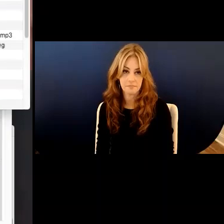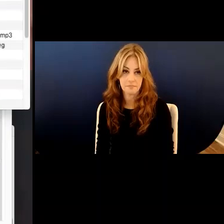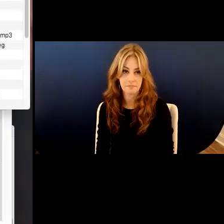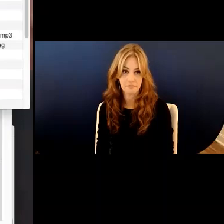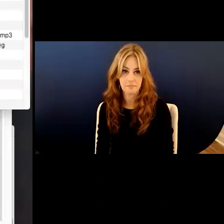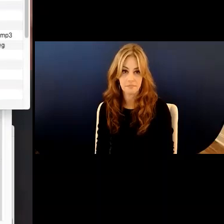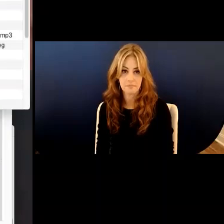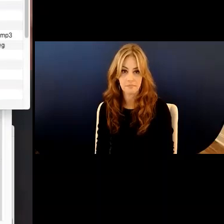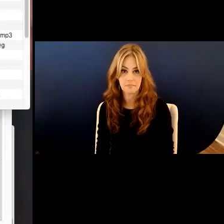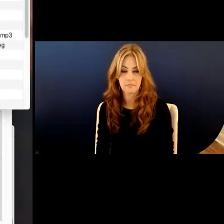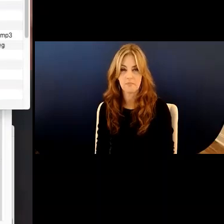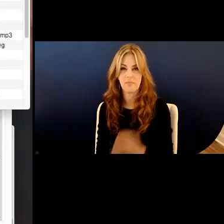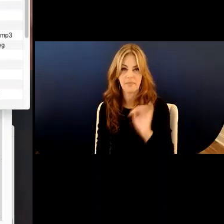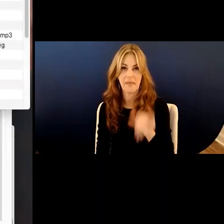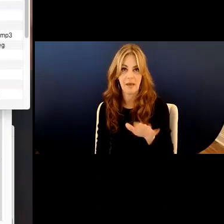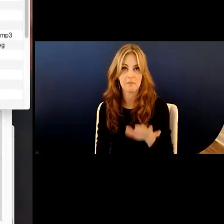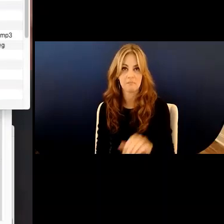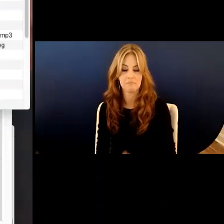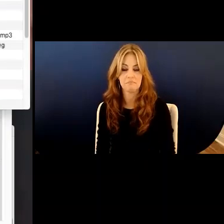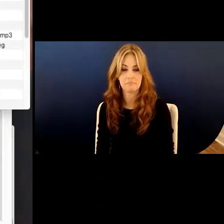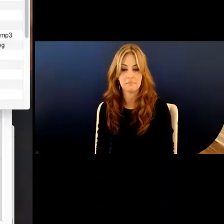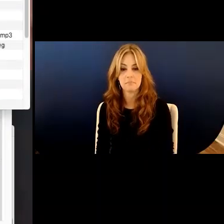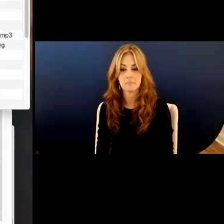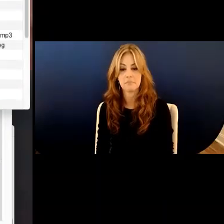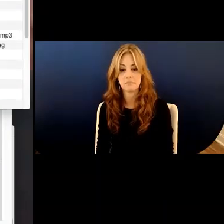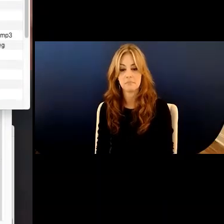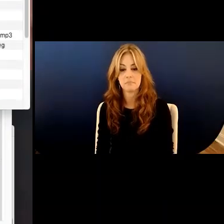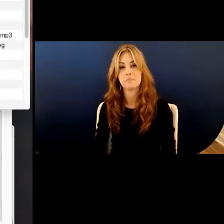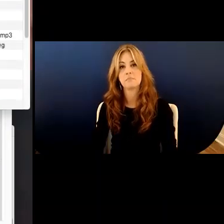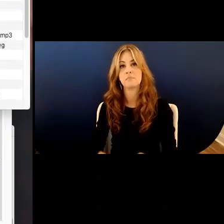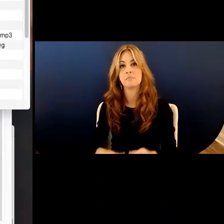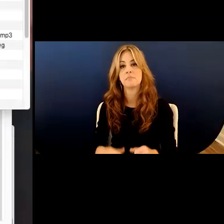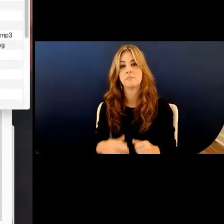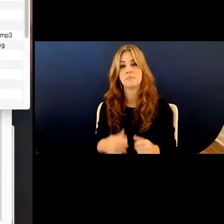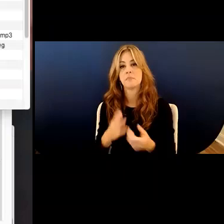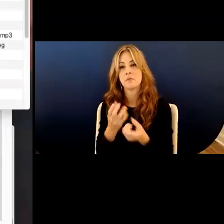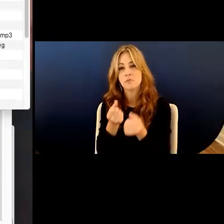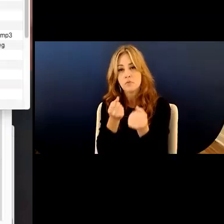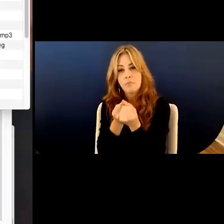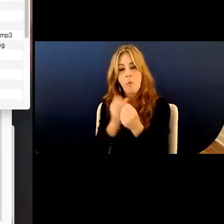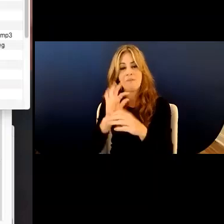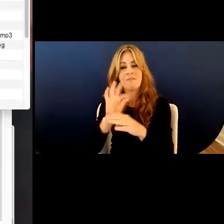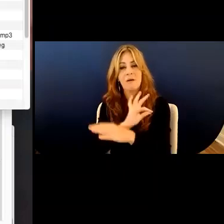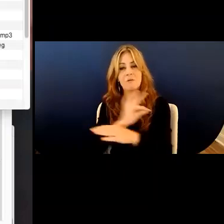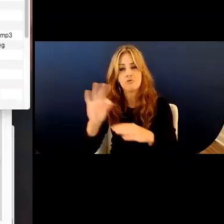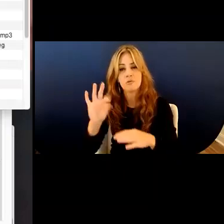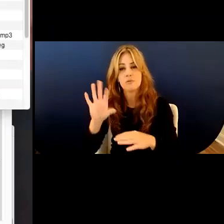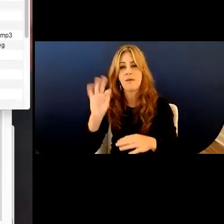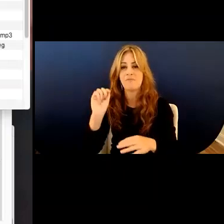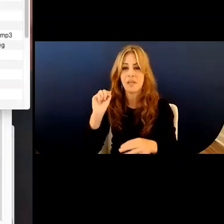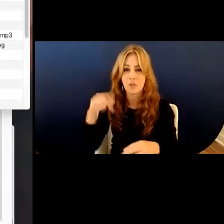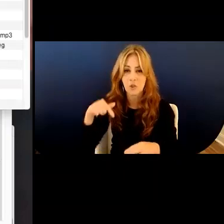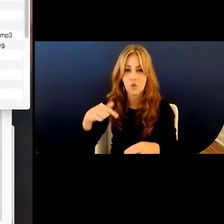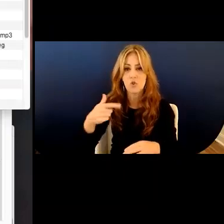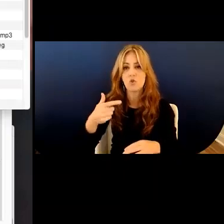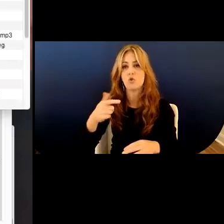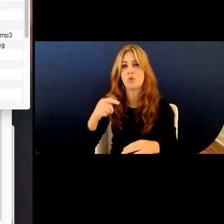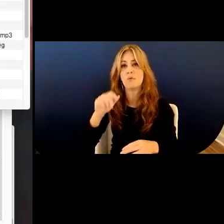So that's that. Here's all of our support functions, quick guides, FAQs,